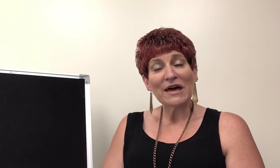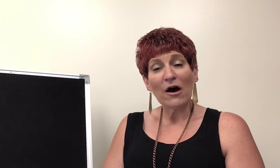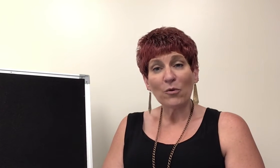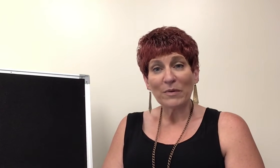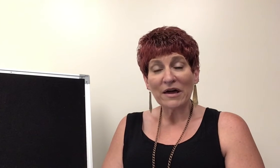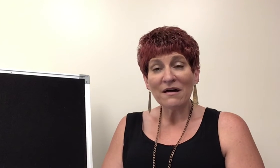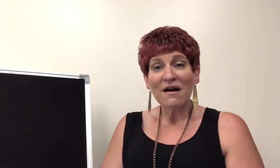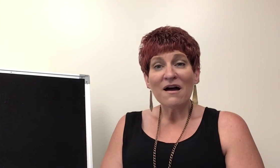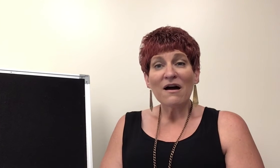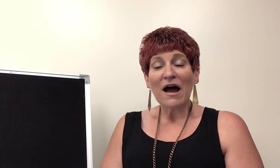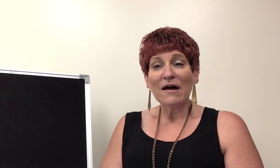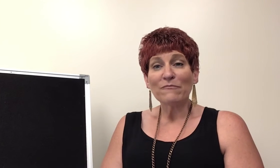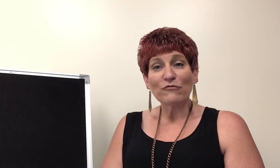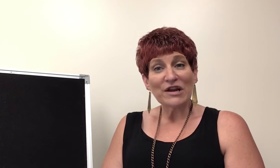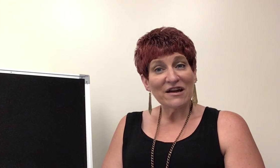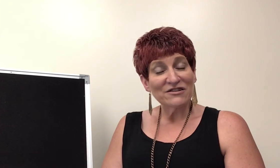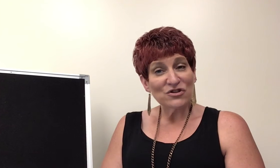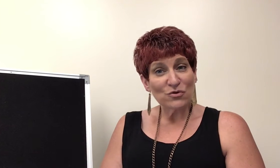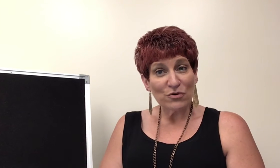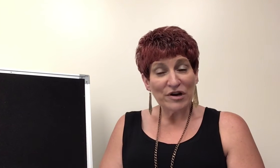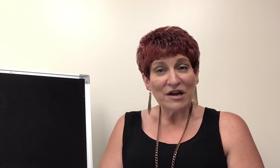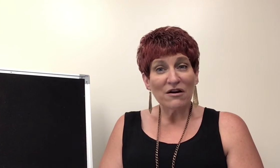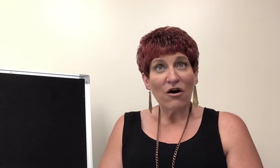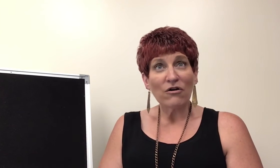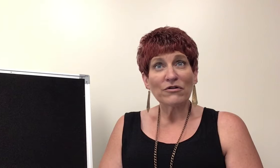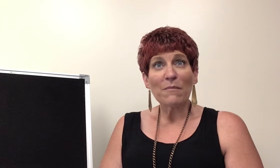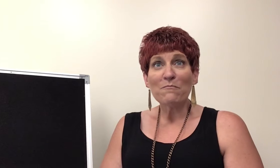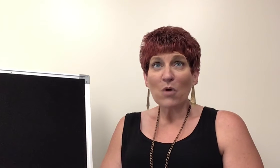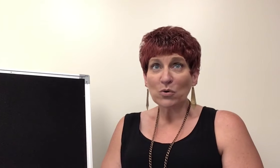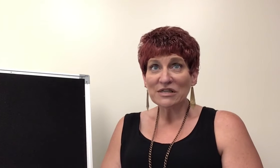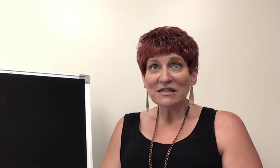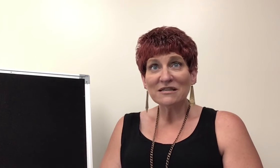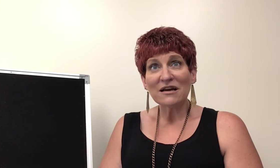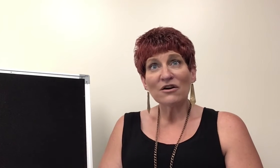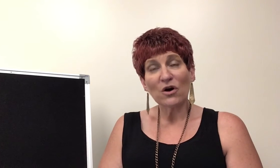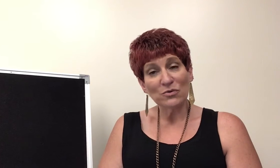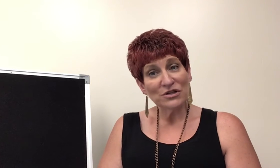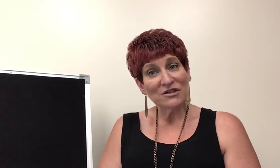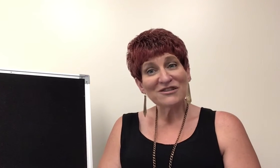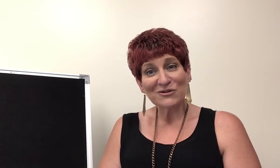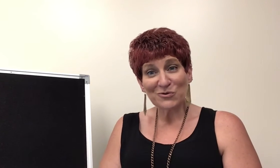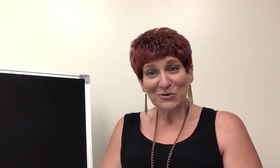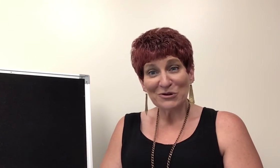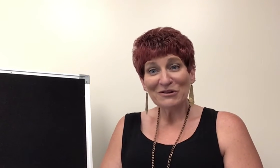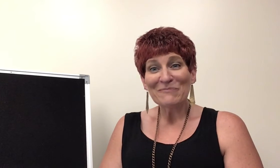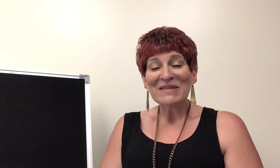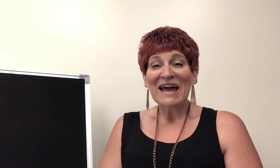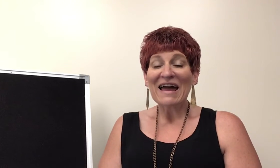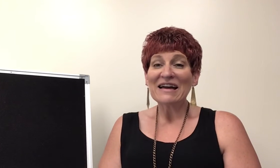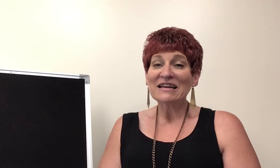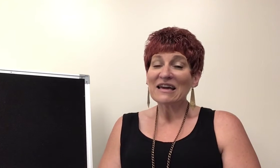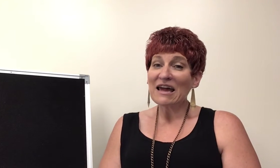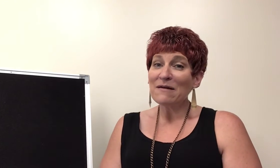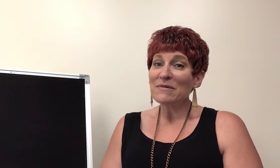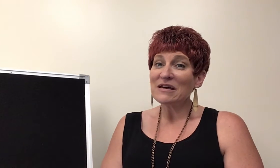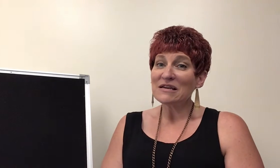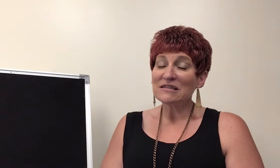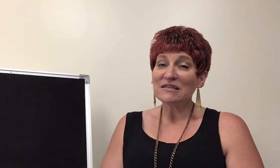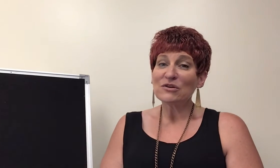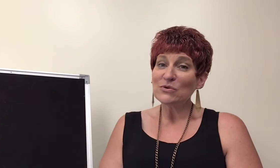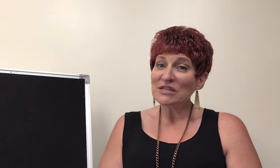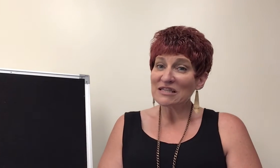will be helping reading a story called Moses Goes to School. And